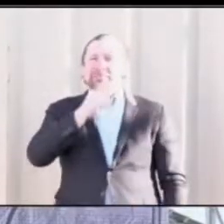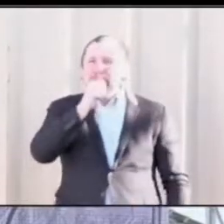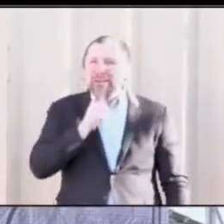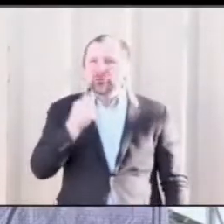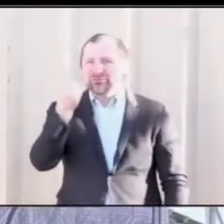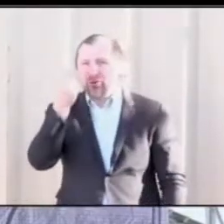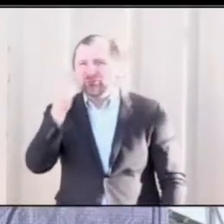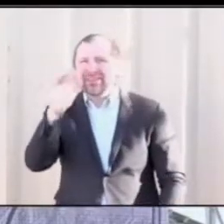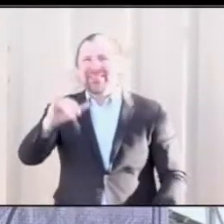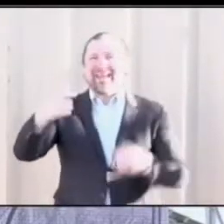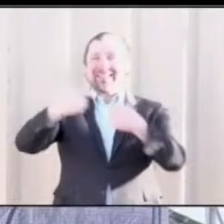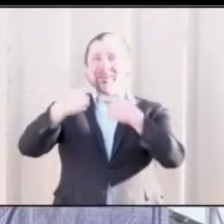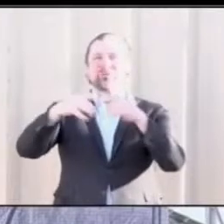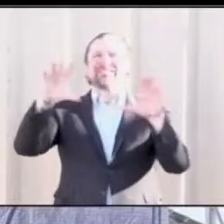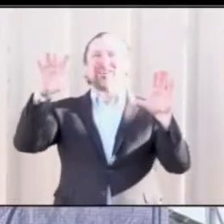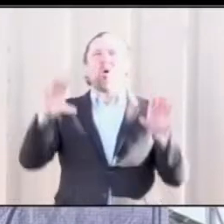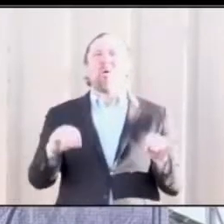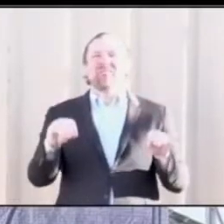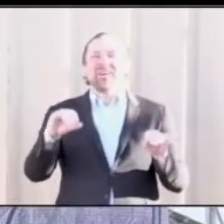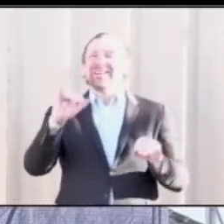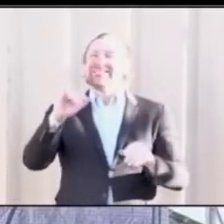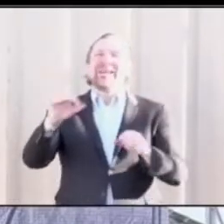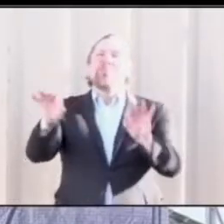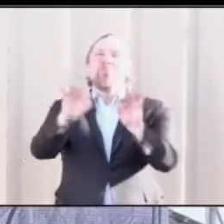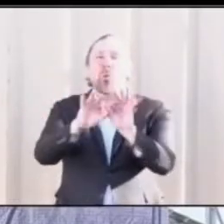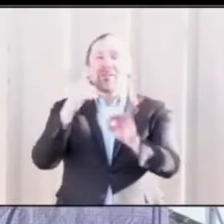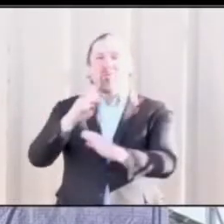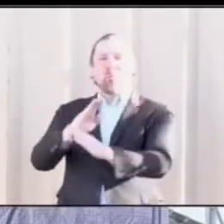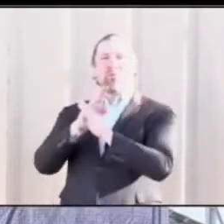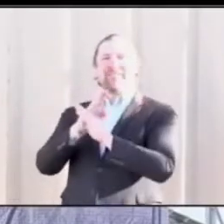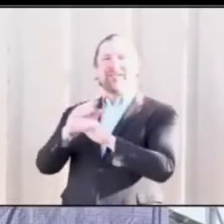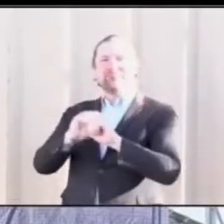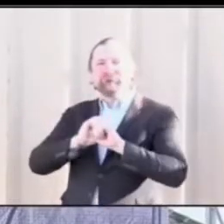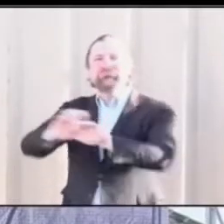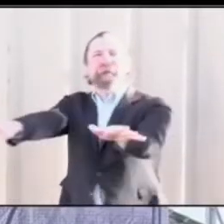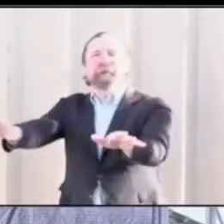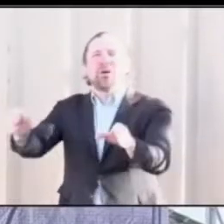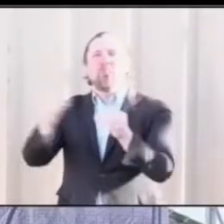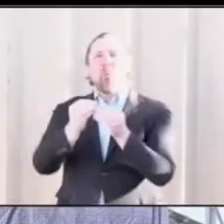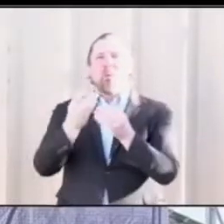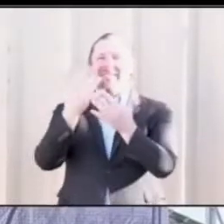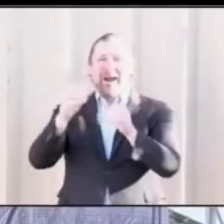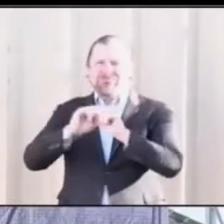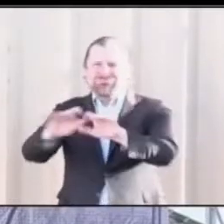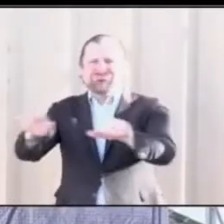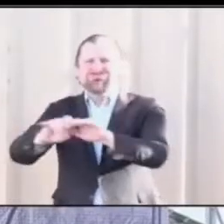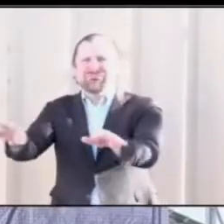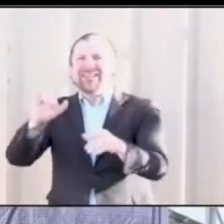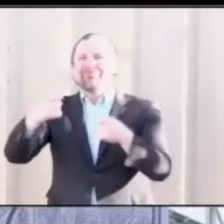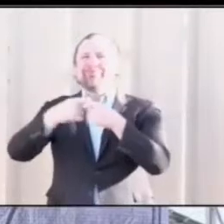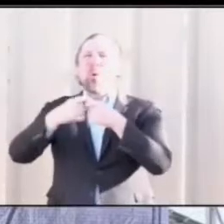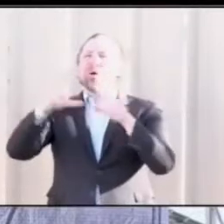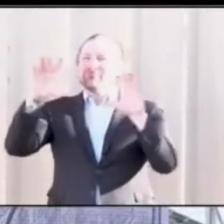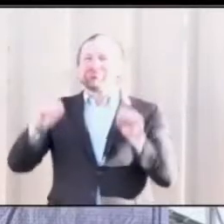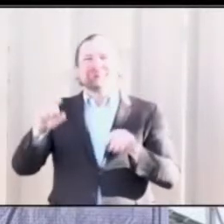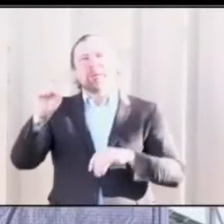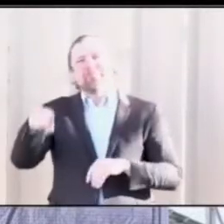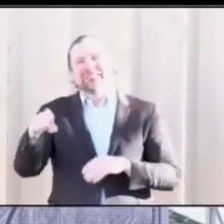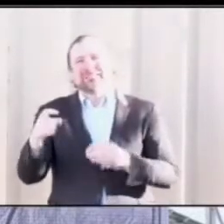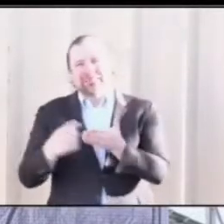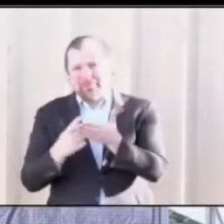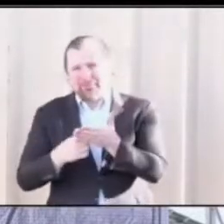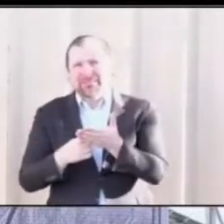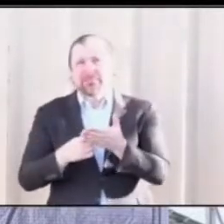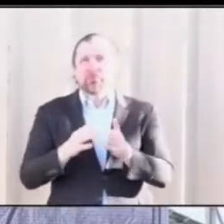understand that the shutoff of the power is necessary to prevent the growth of any large fires. We also ask that